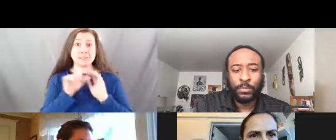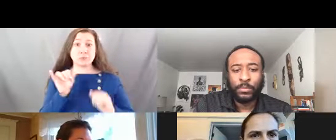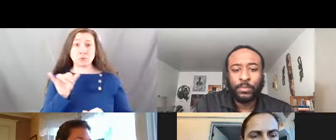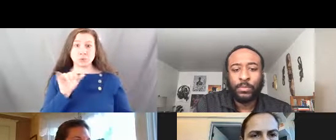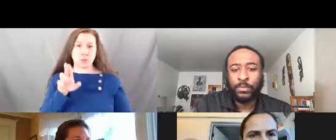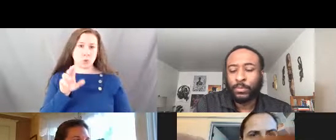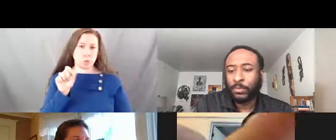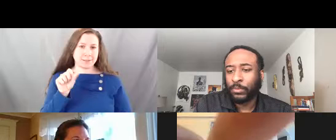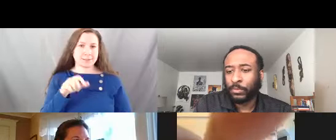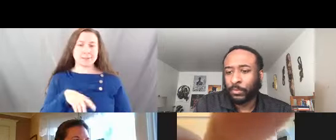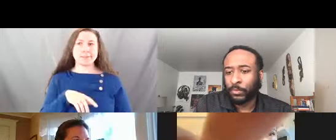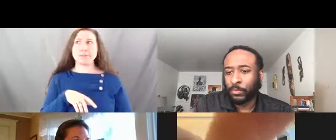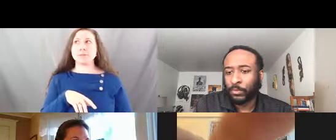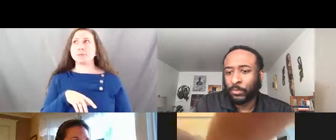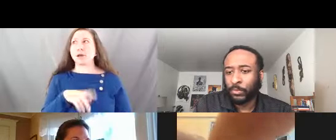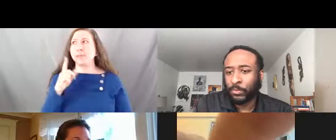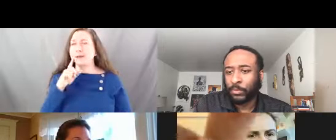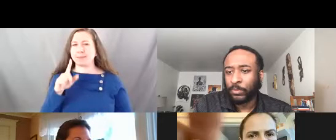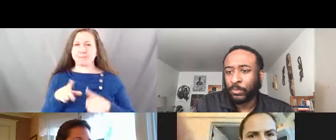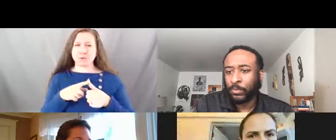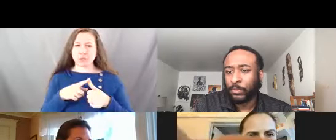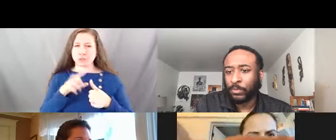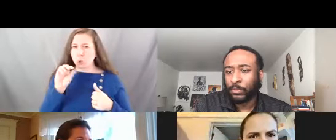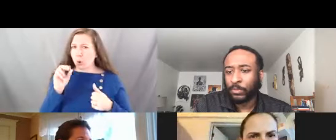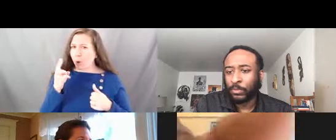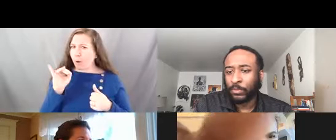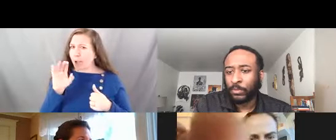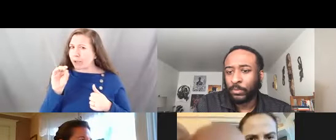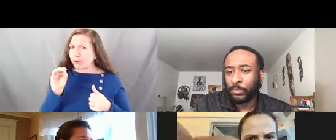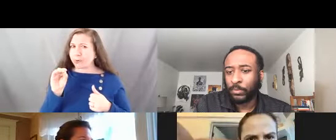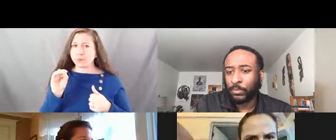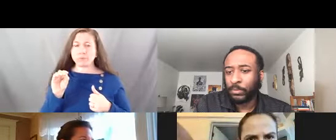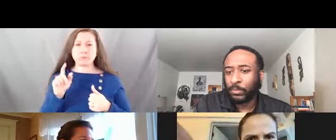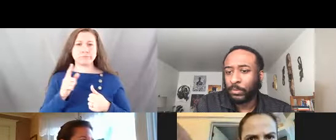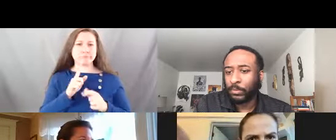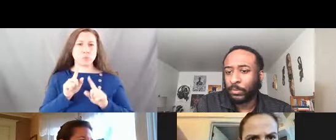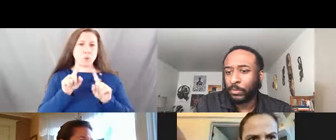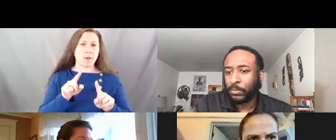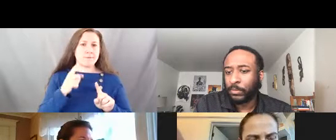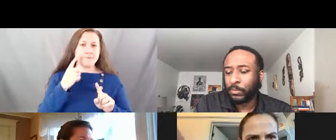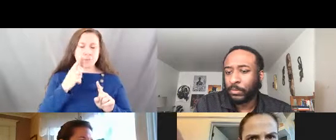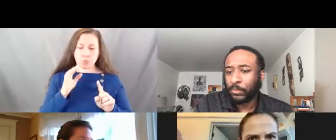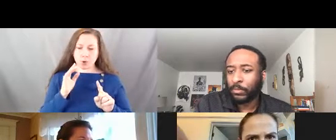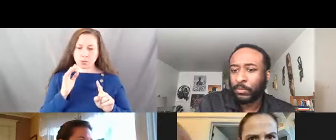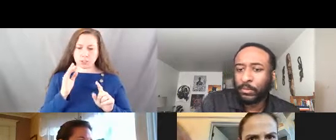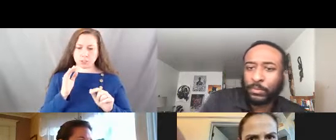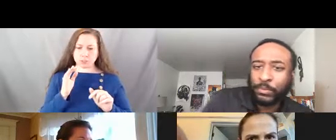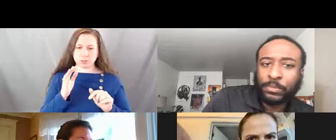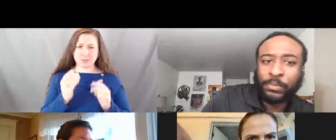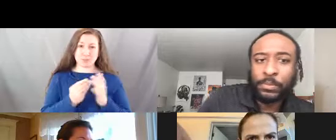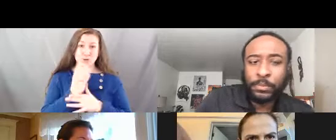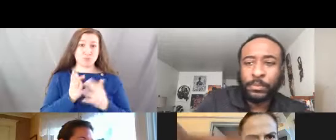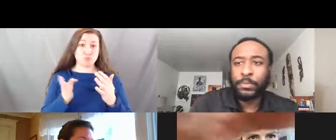the US. So I think the first different state was Ohio. I had gone there for like one of my spring